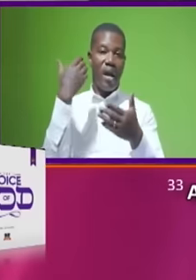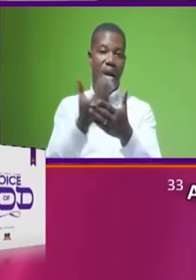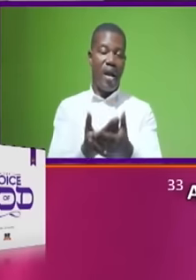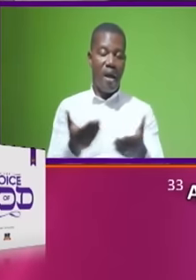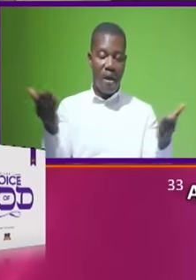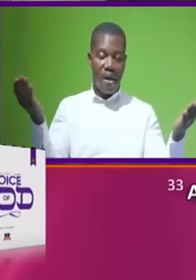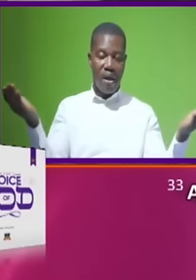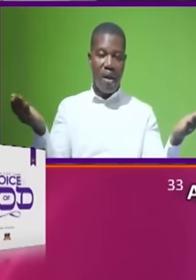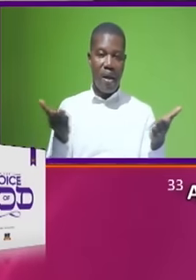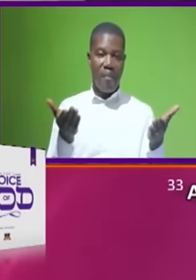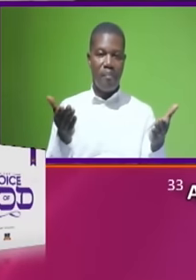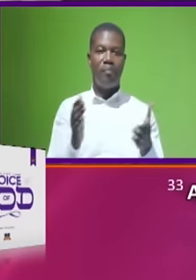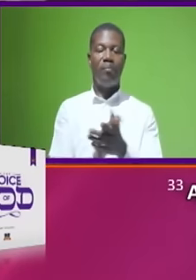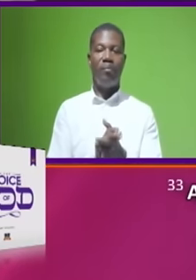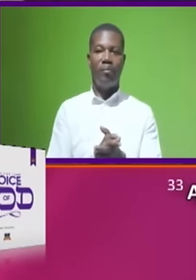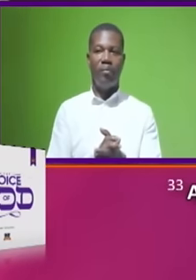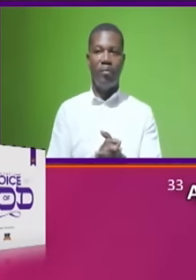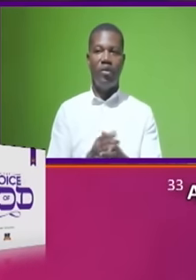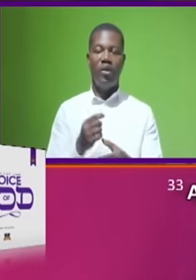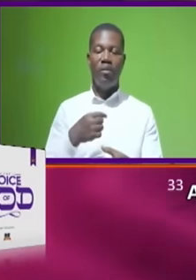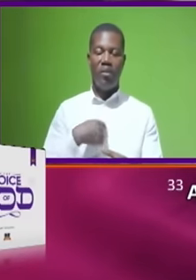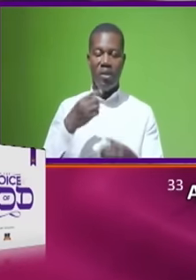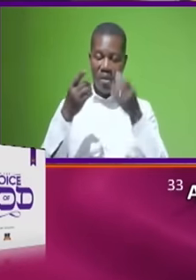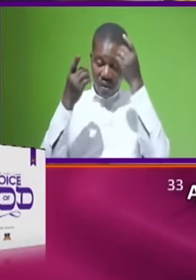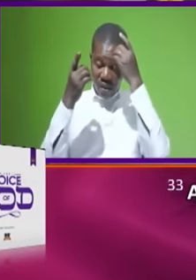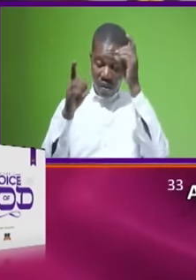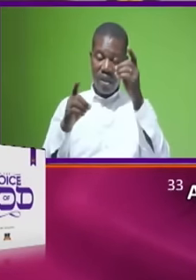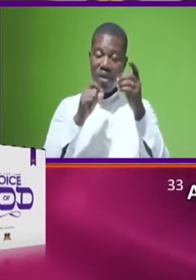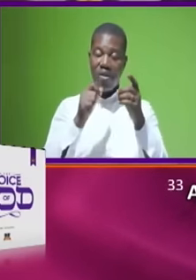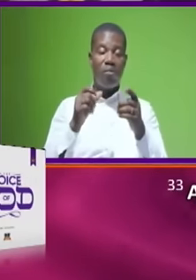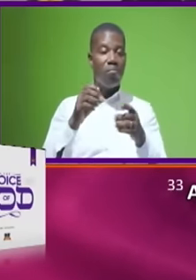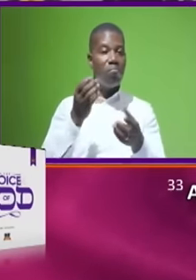For I who came. I determined that I